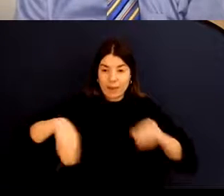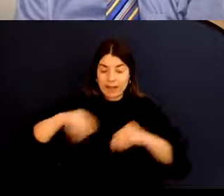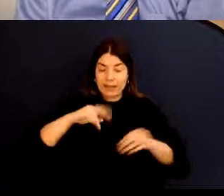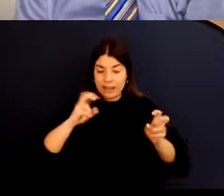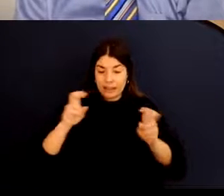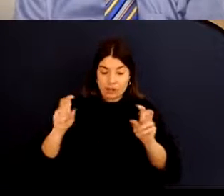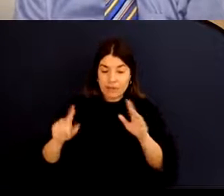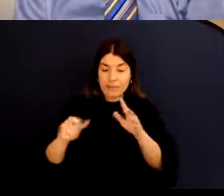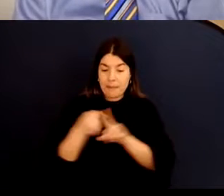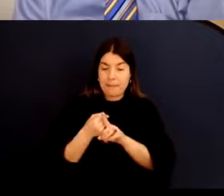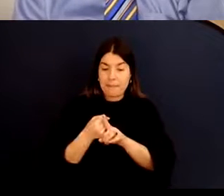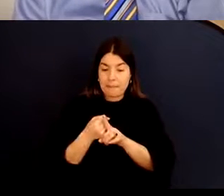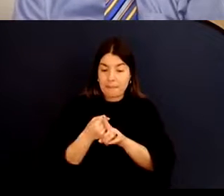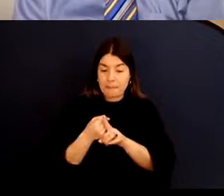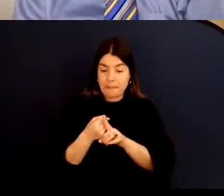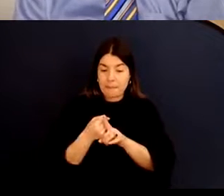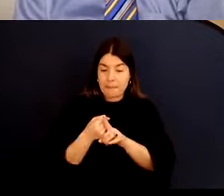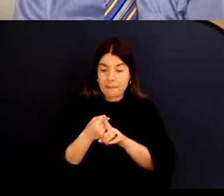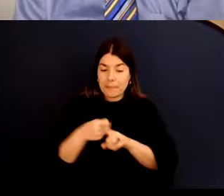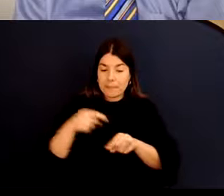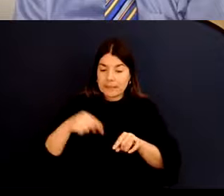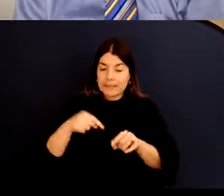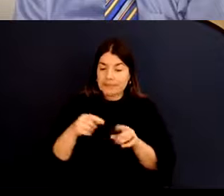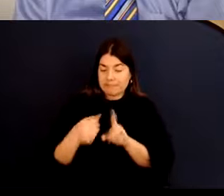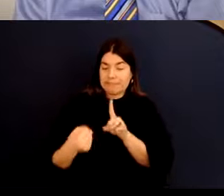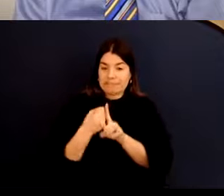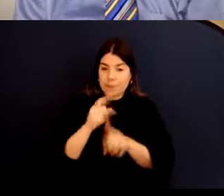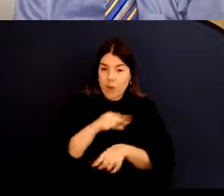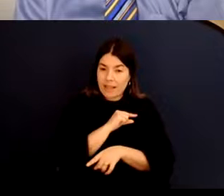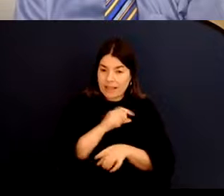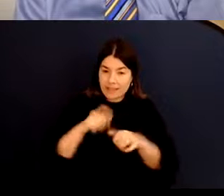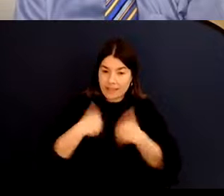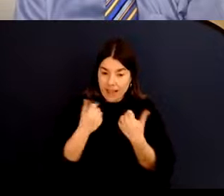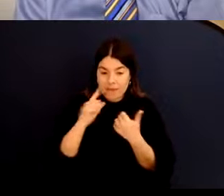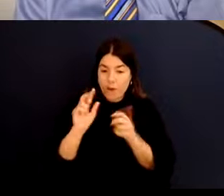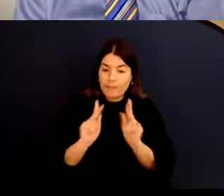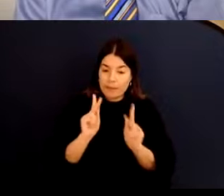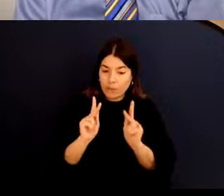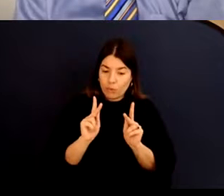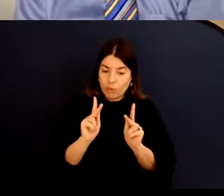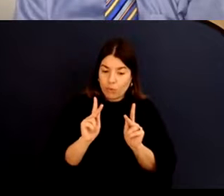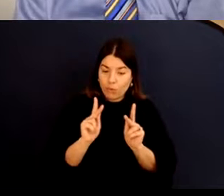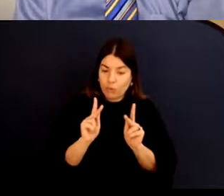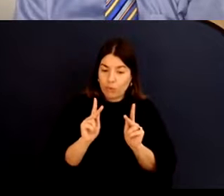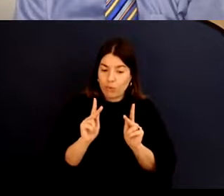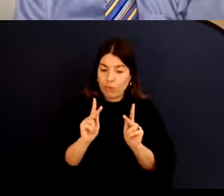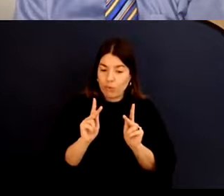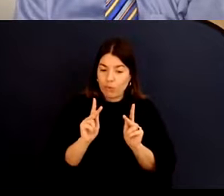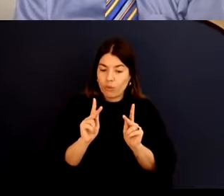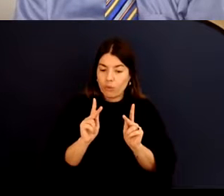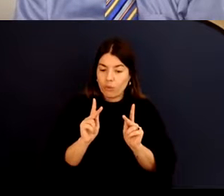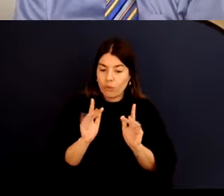is something, this is something that affects the quality of life for people. is